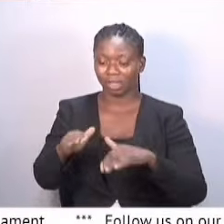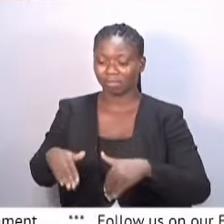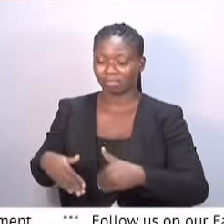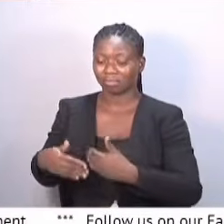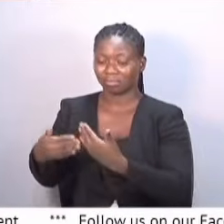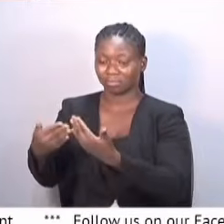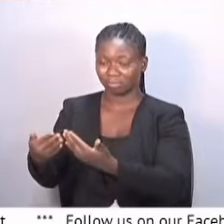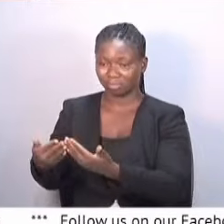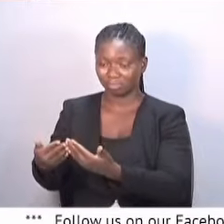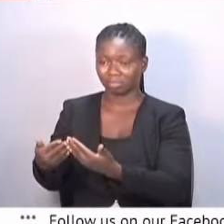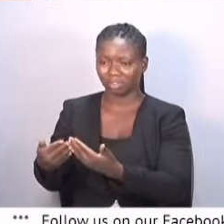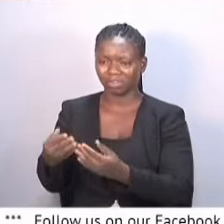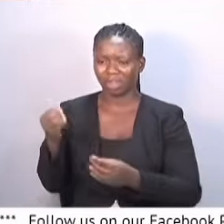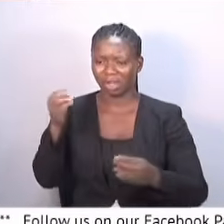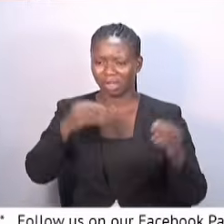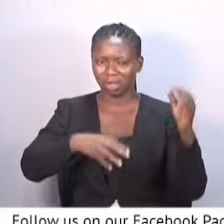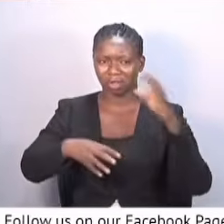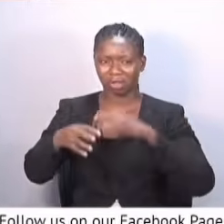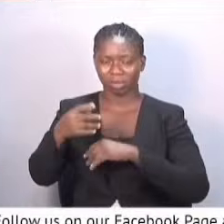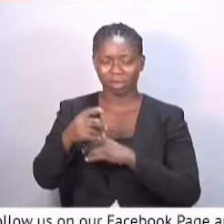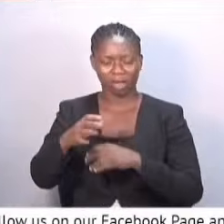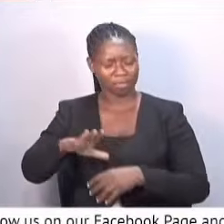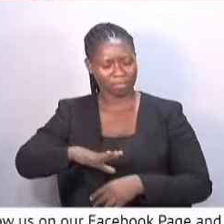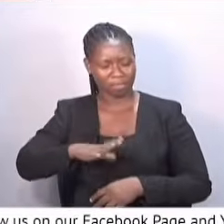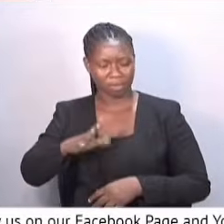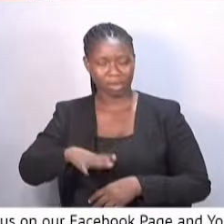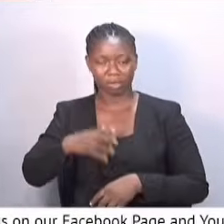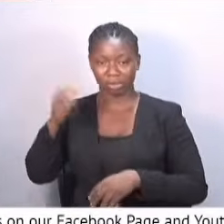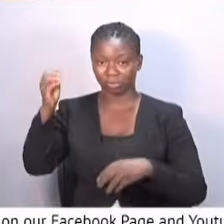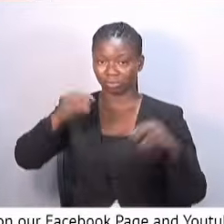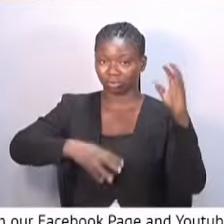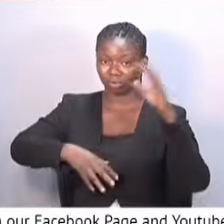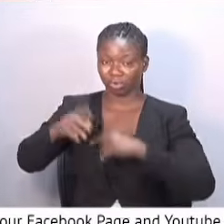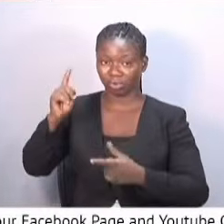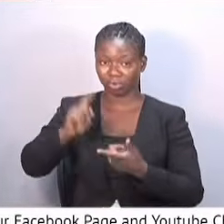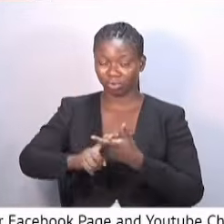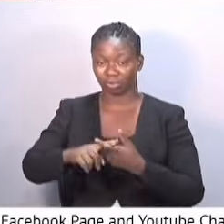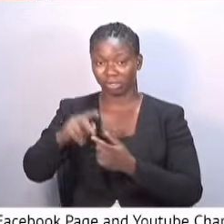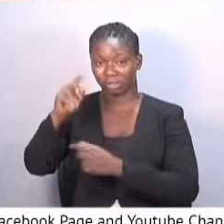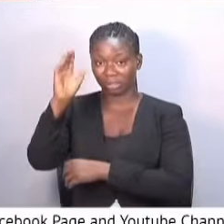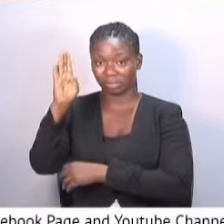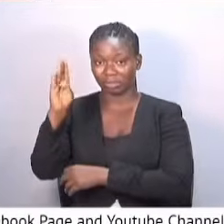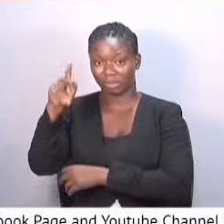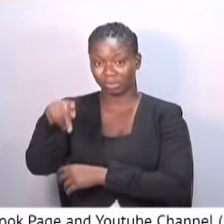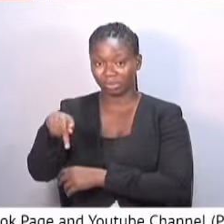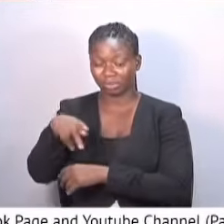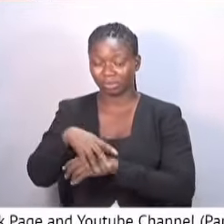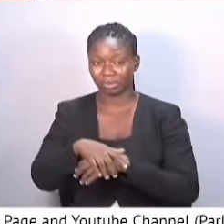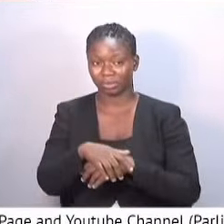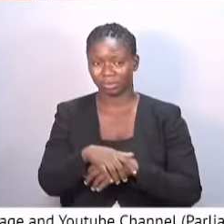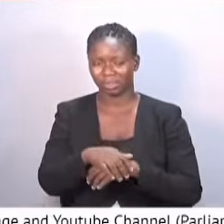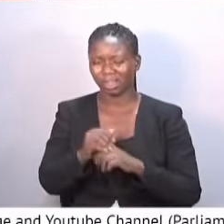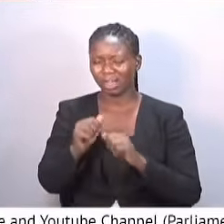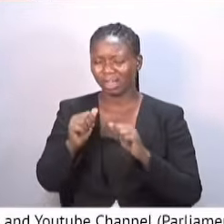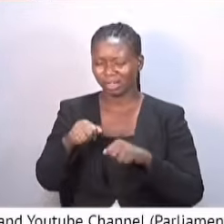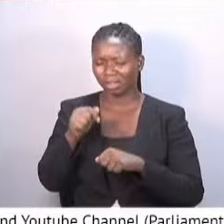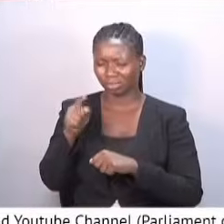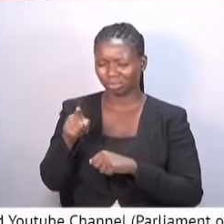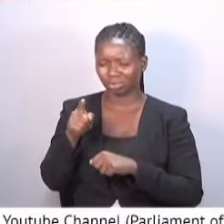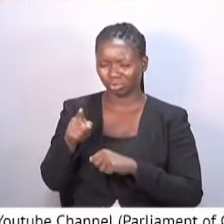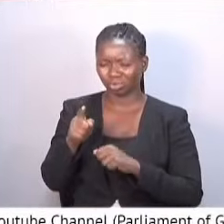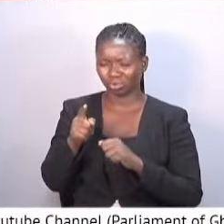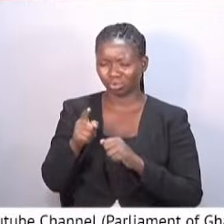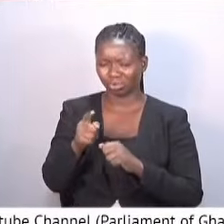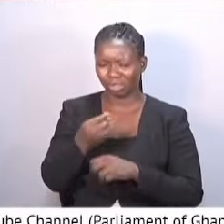Submitted its consolidated comments formally to the BP. Can you run